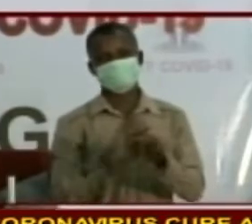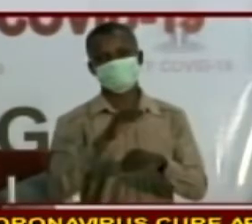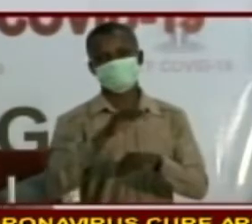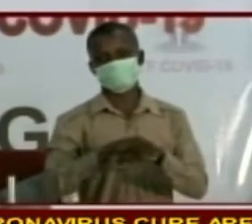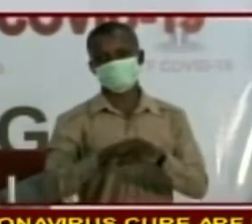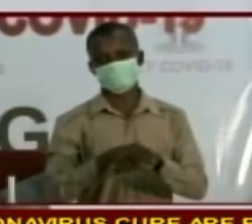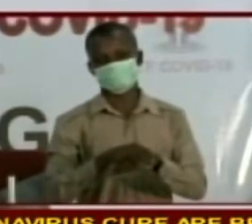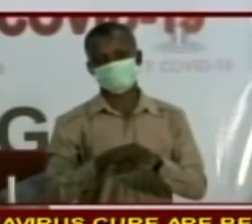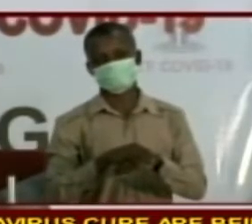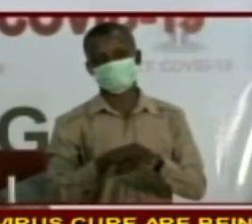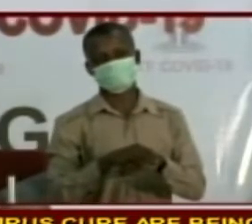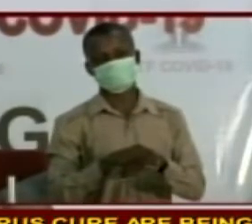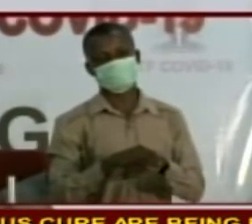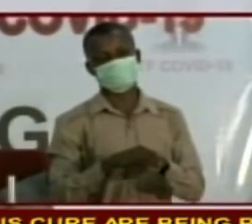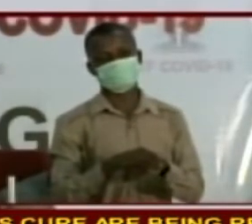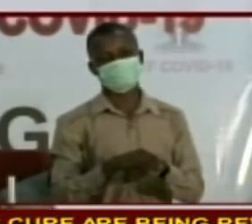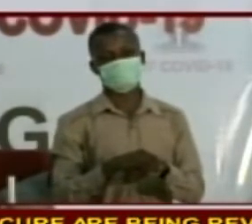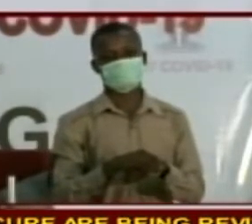on